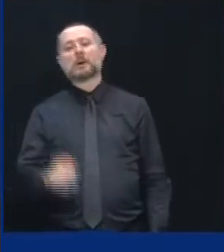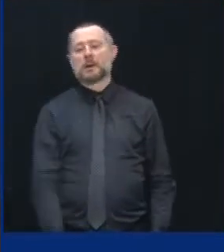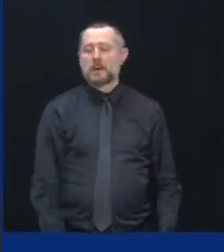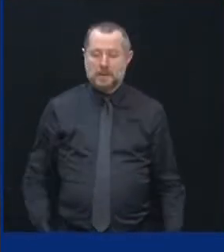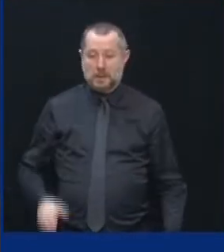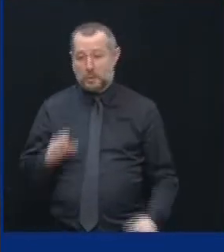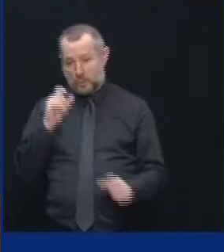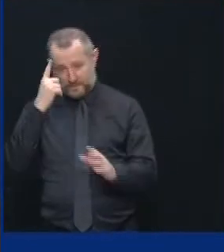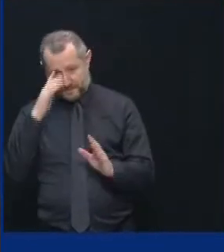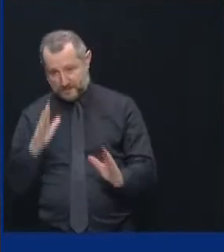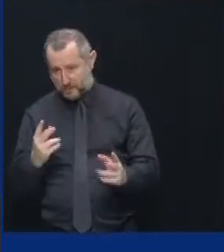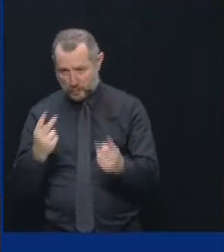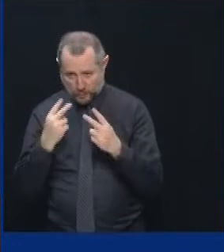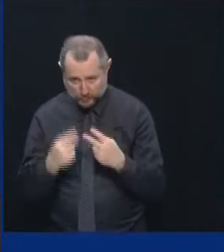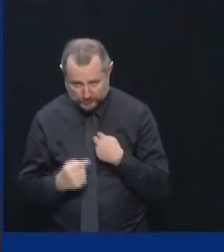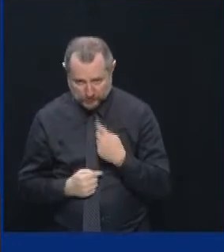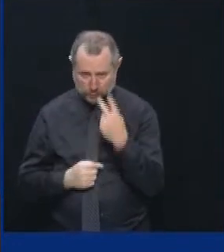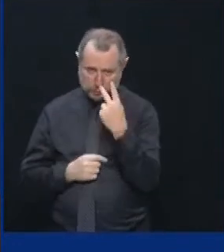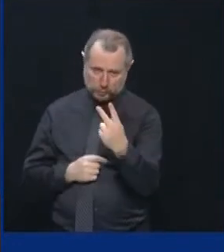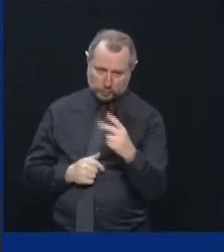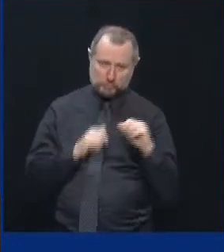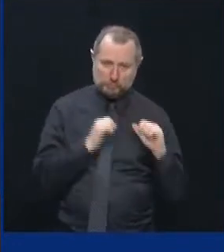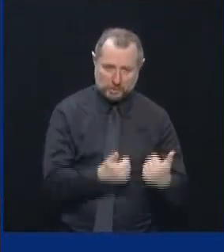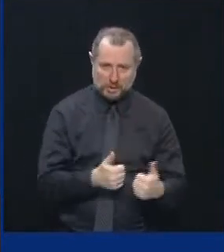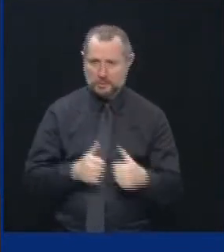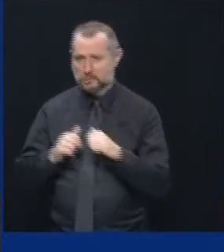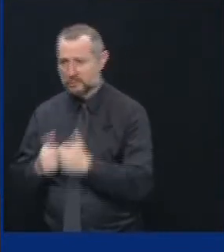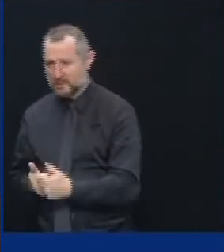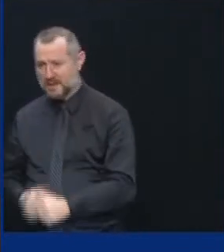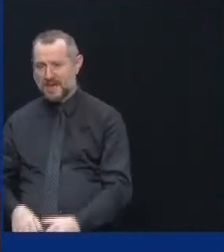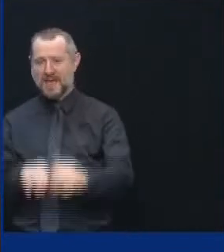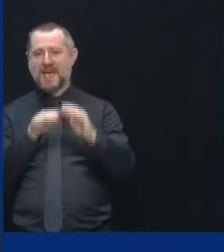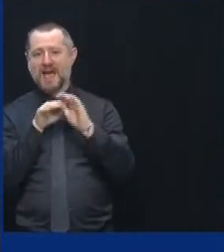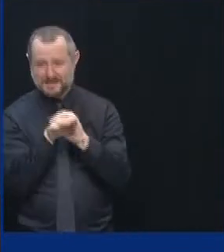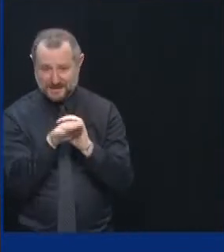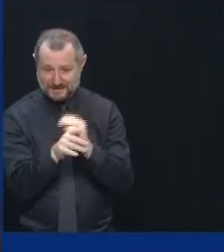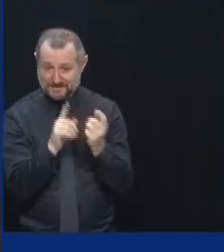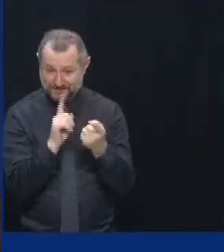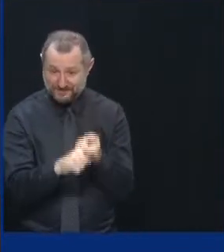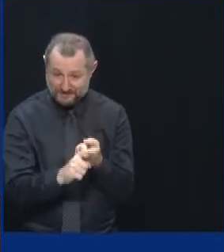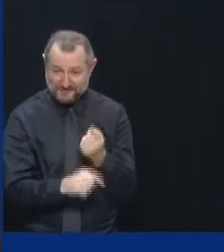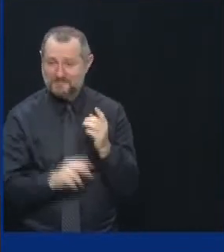challenges: access, which is physically